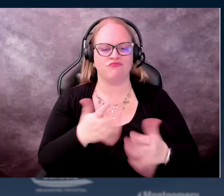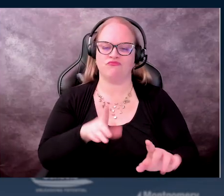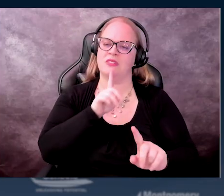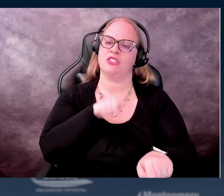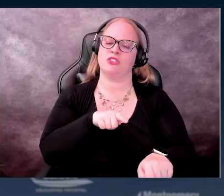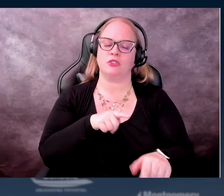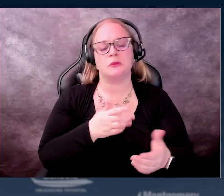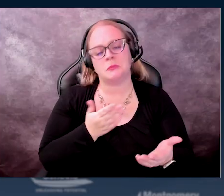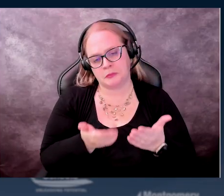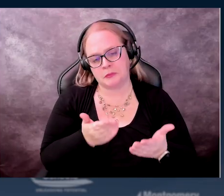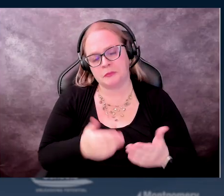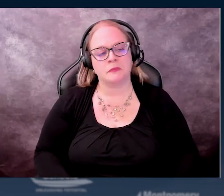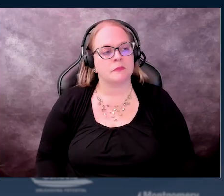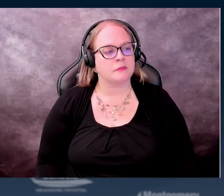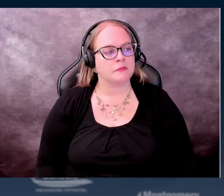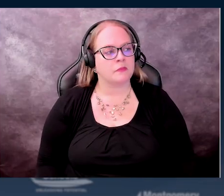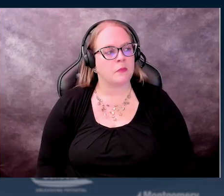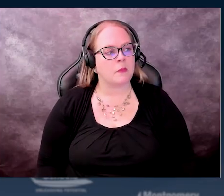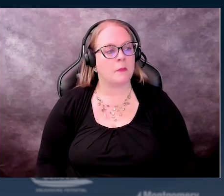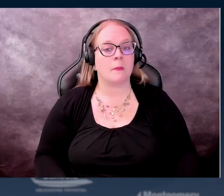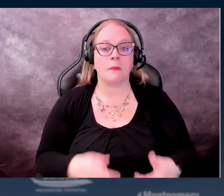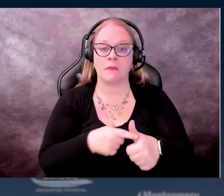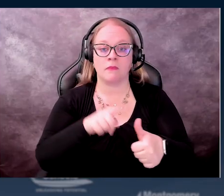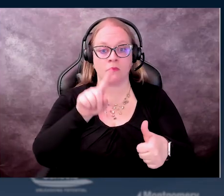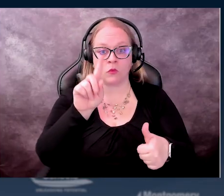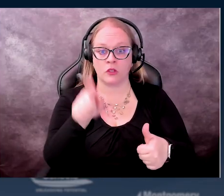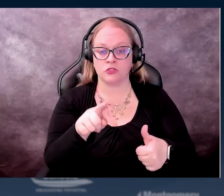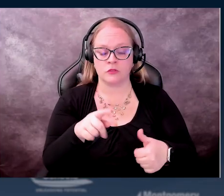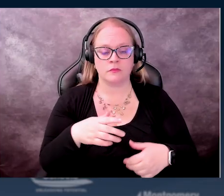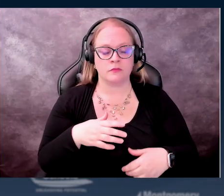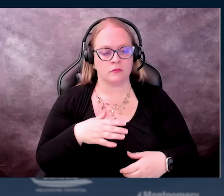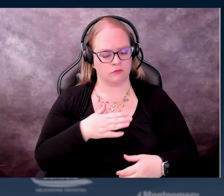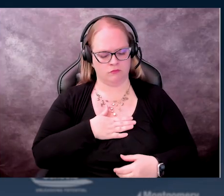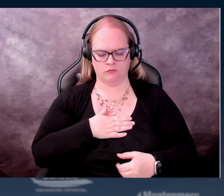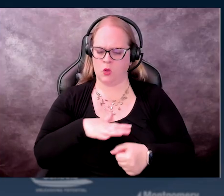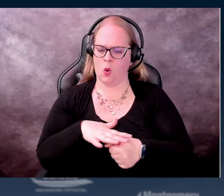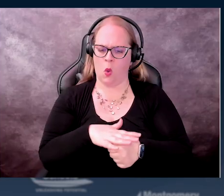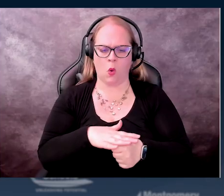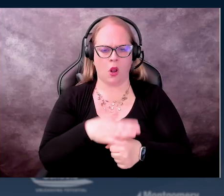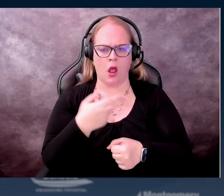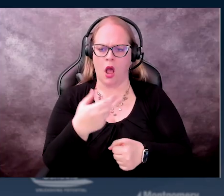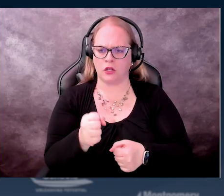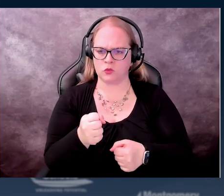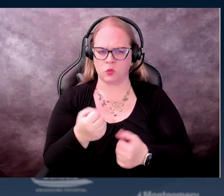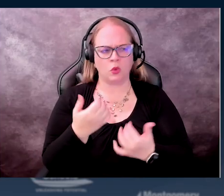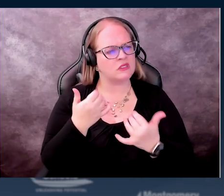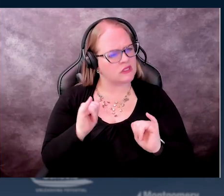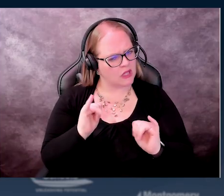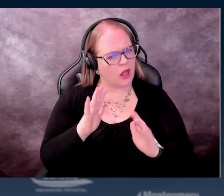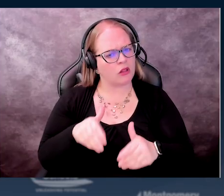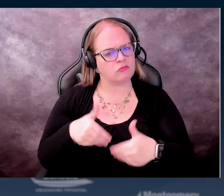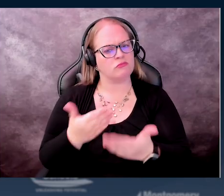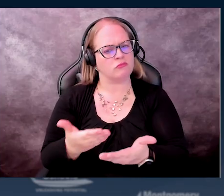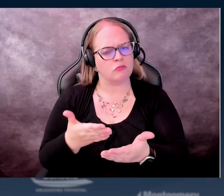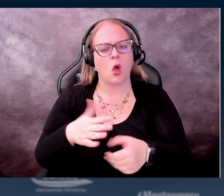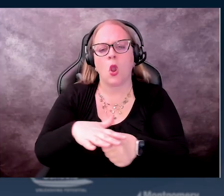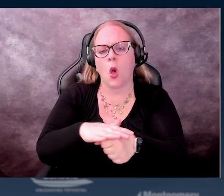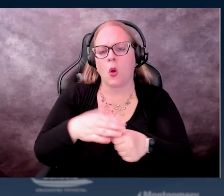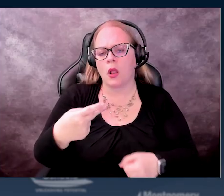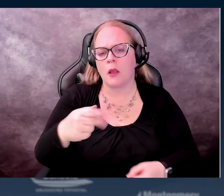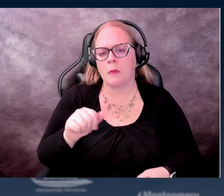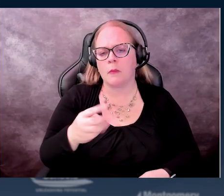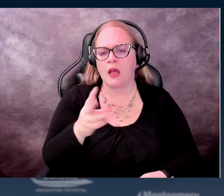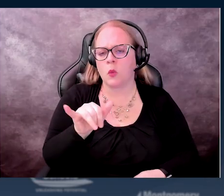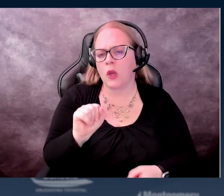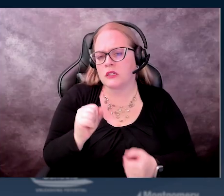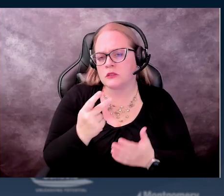high schools continue to offer local pathways if they implement a regional model? These pathways